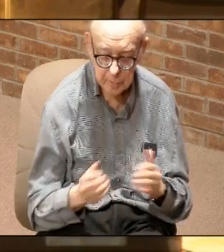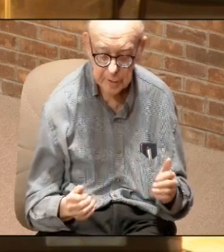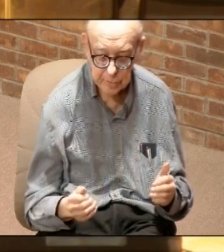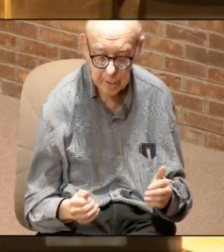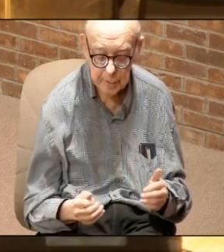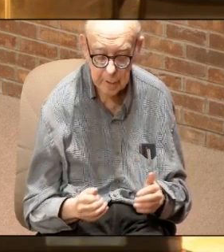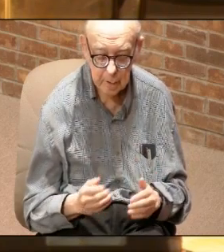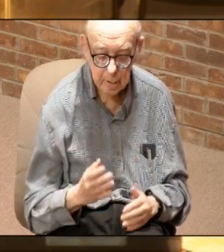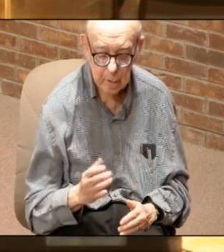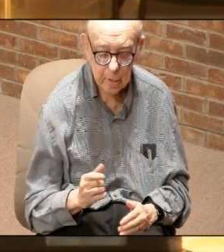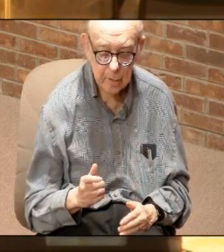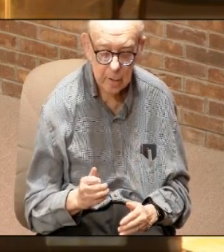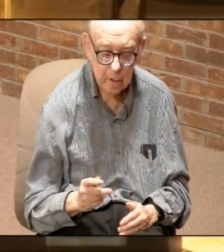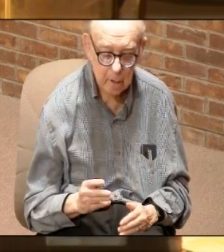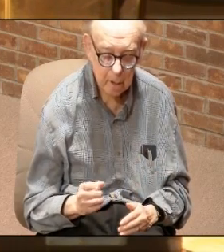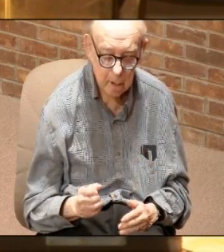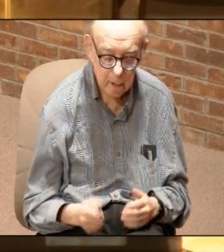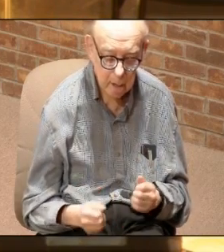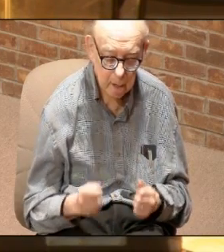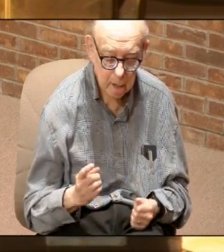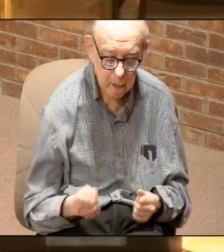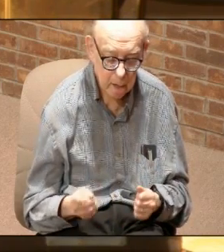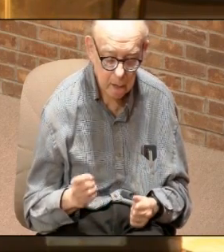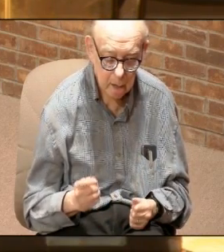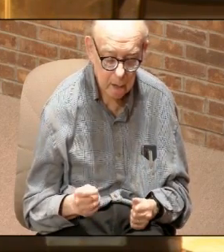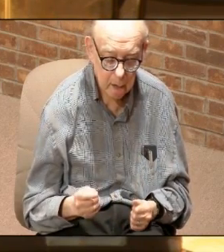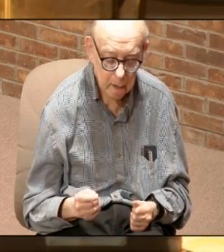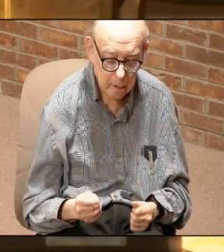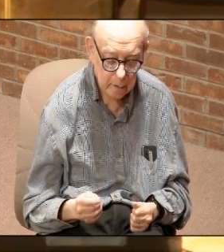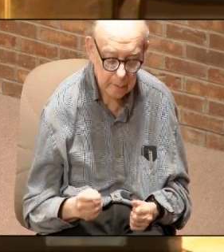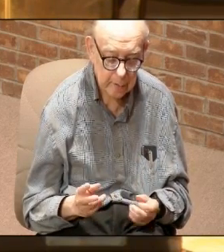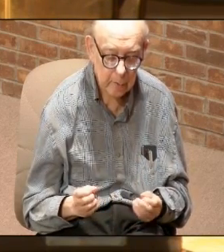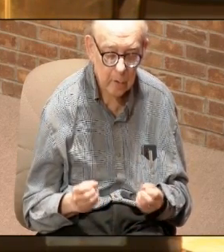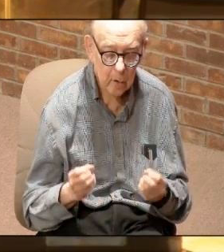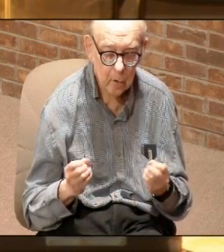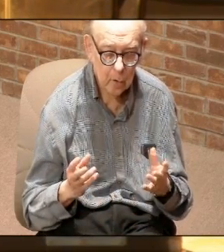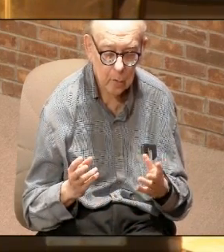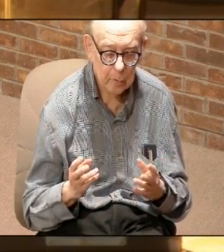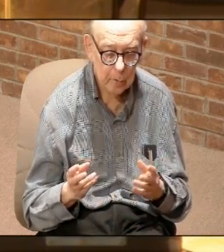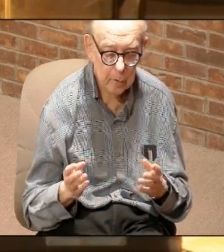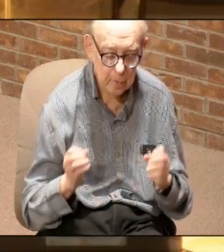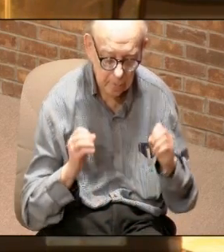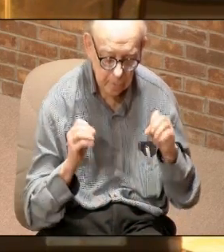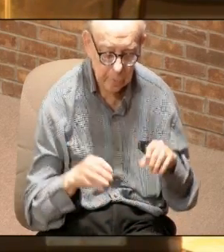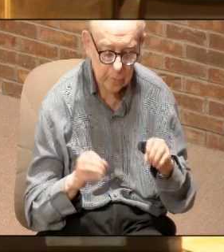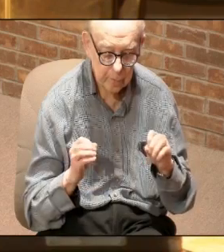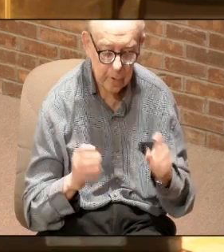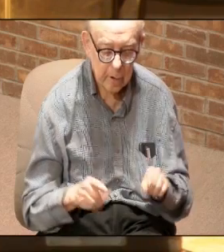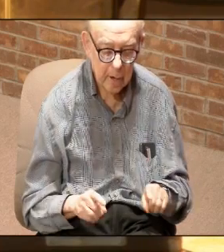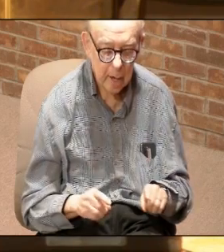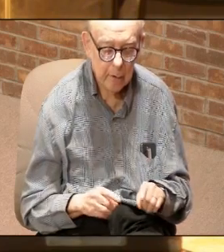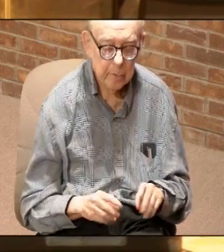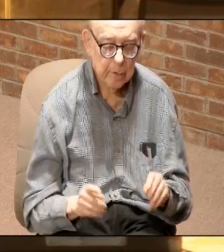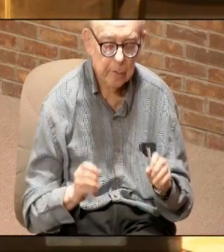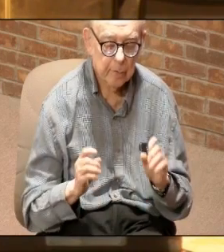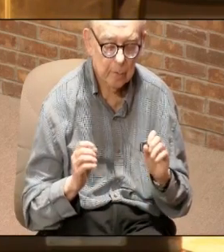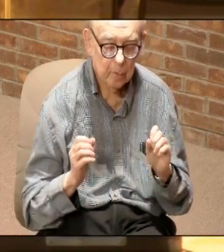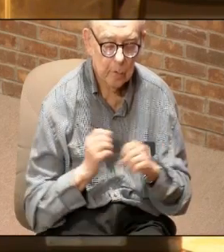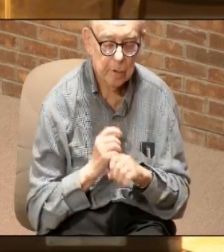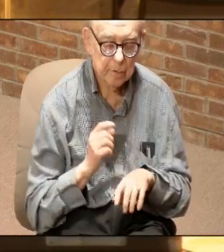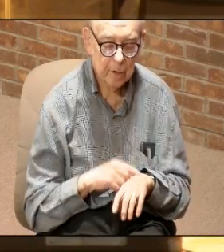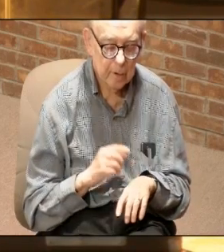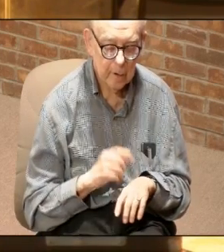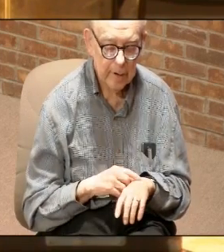Many people do not realize that most of the violent storms happen during the wintertime. We just saw it with the tornadoes and everything that